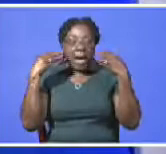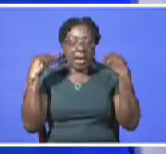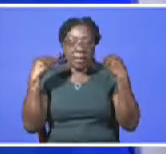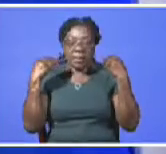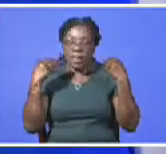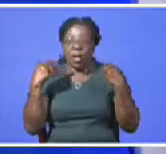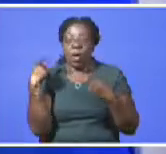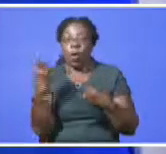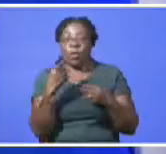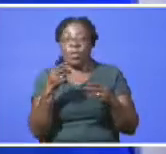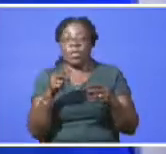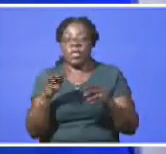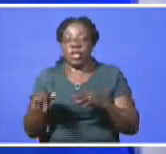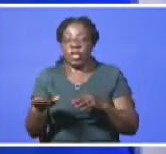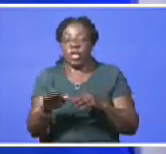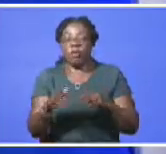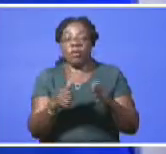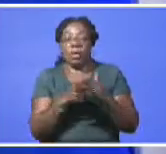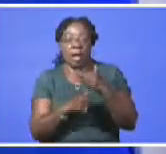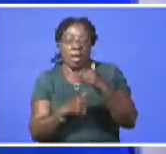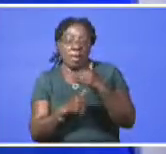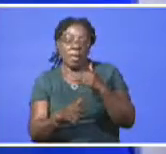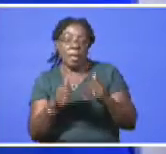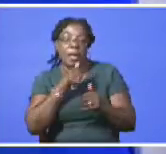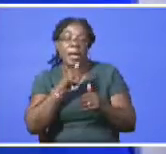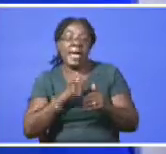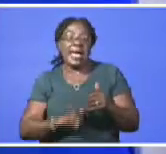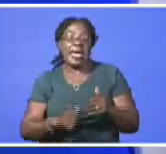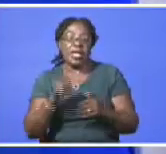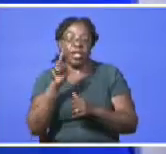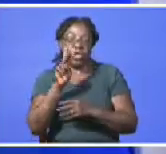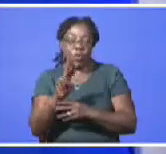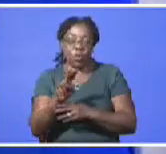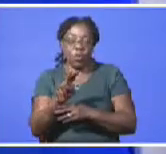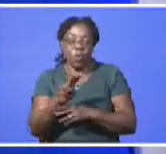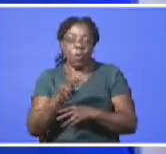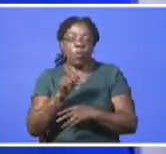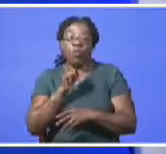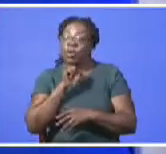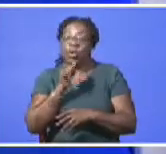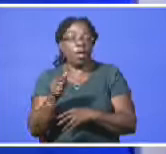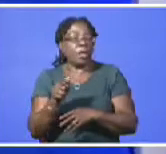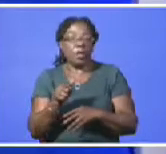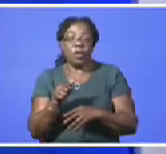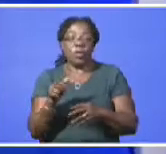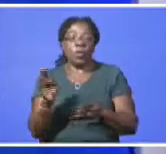of 2. Only ticketed passengers will be allowed in the terminals, with the exception of persons